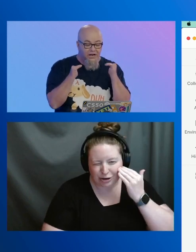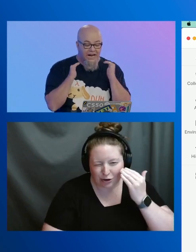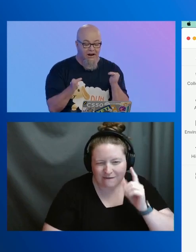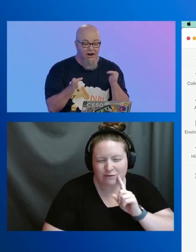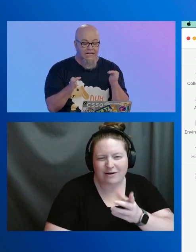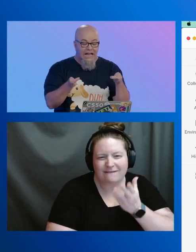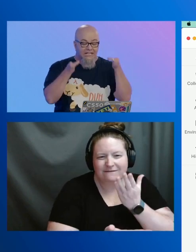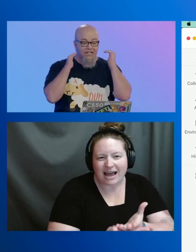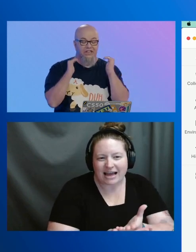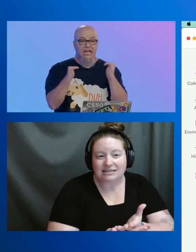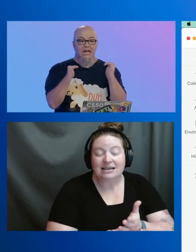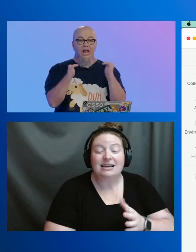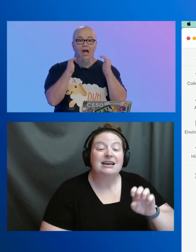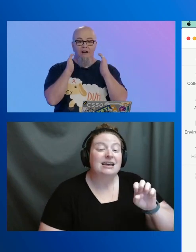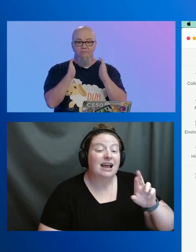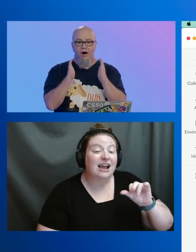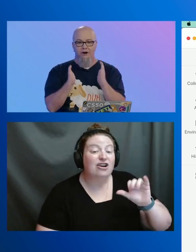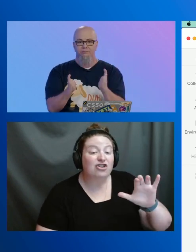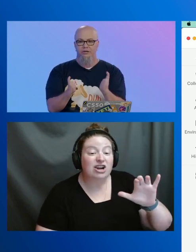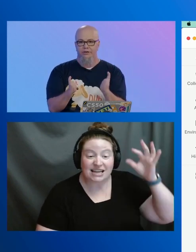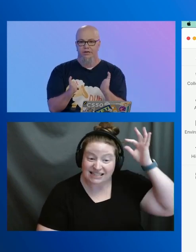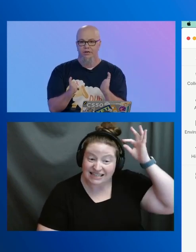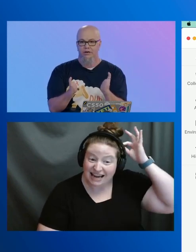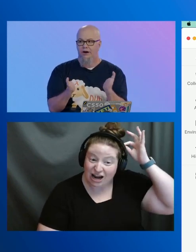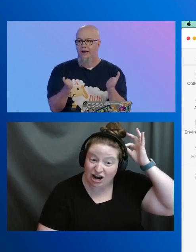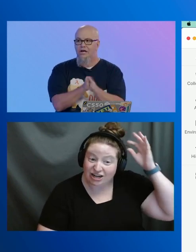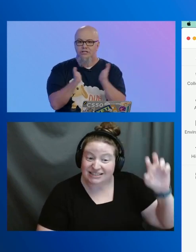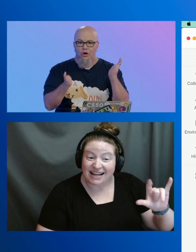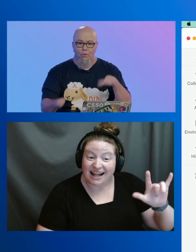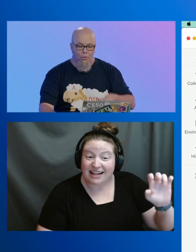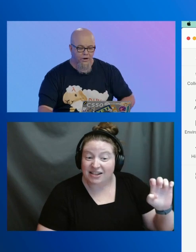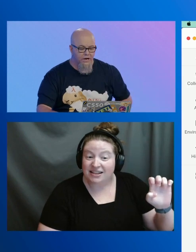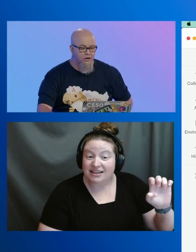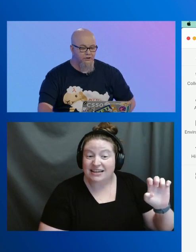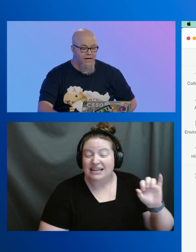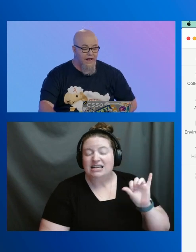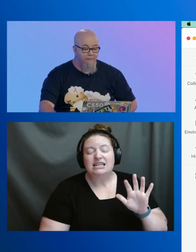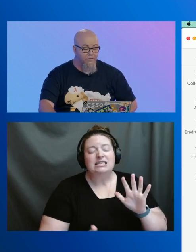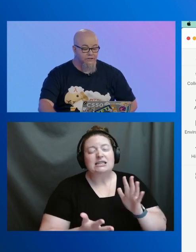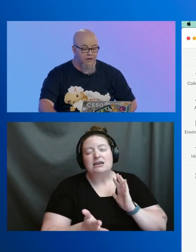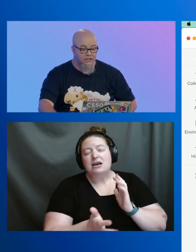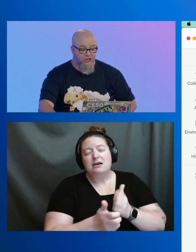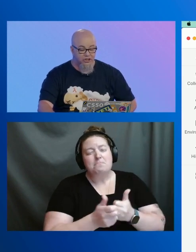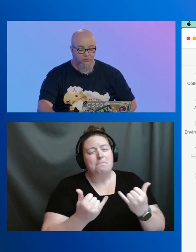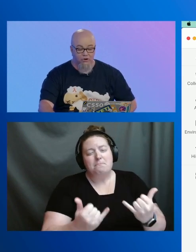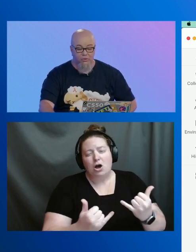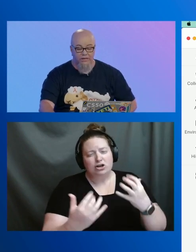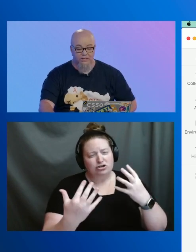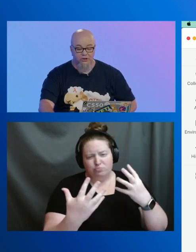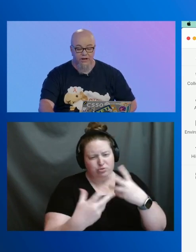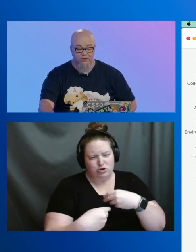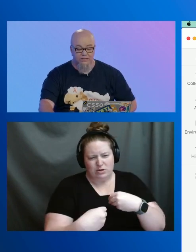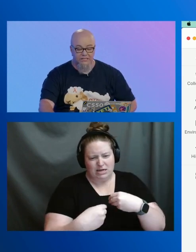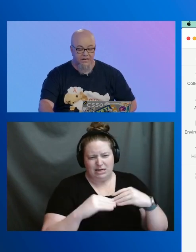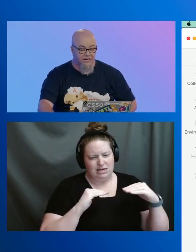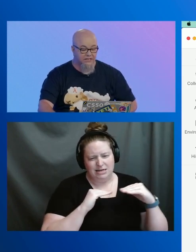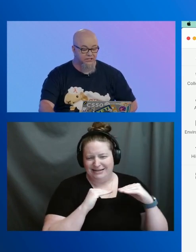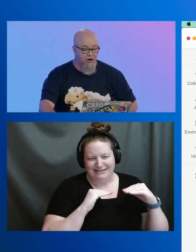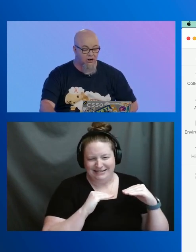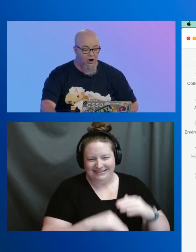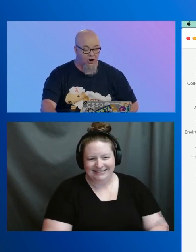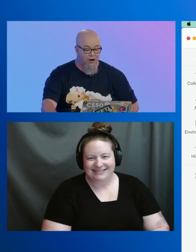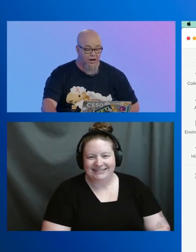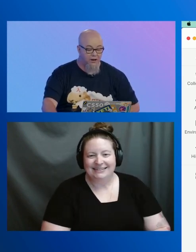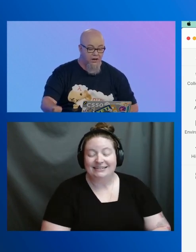hairstyle on Eric is a thing of modern beauty. All right, so we're going to go do that. Now, first of all, let's just real quick, let's go ahead and do a send